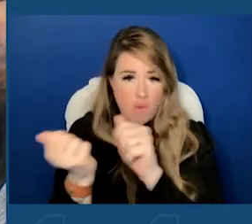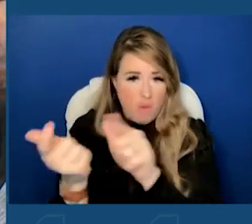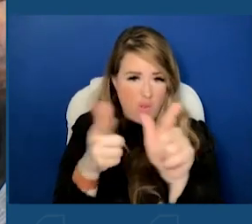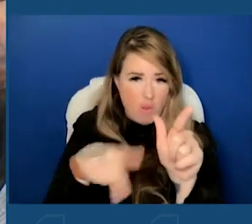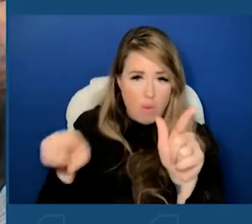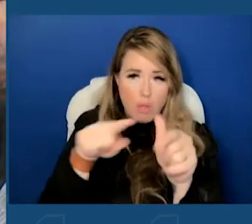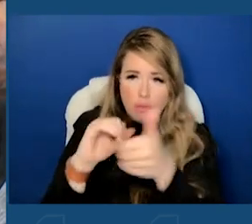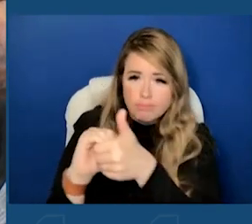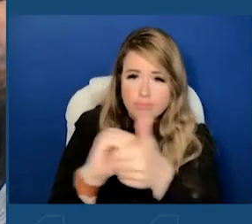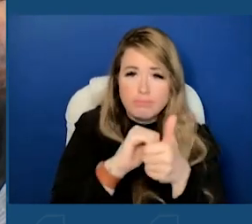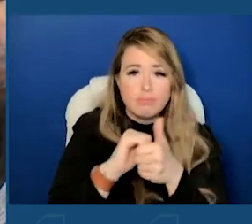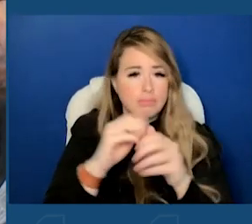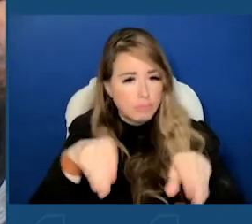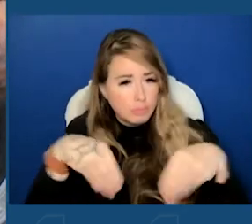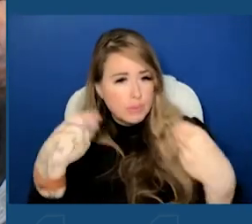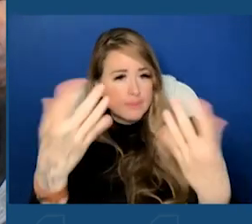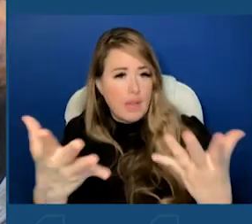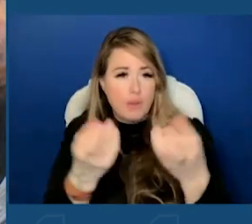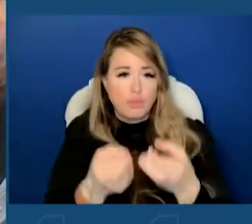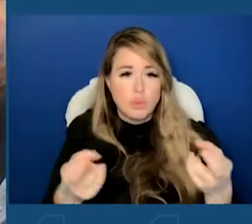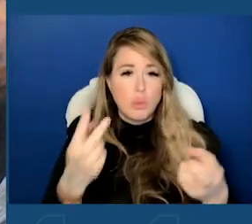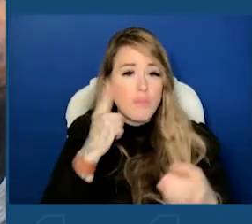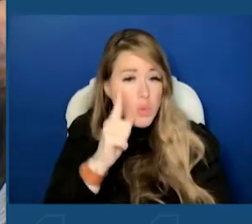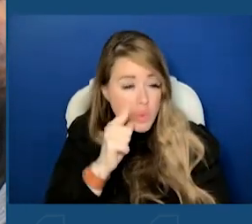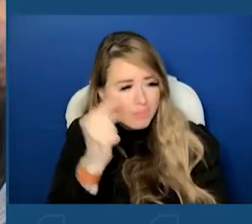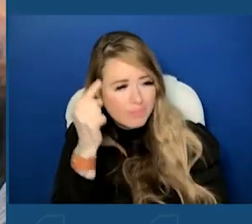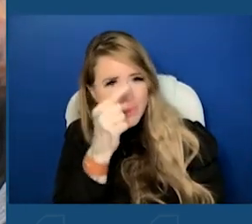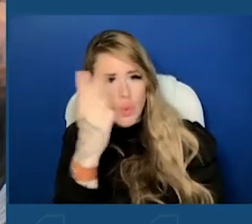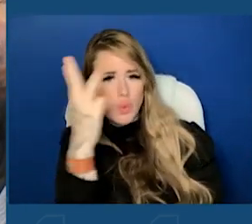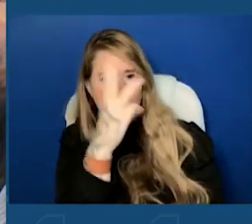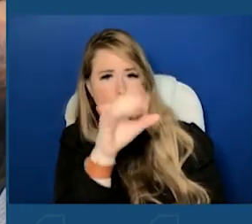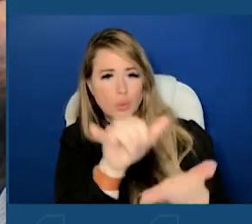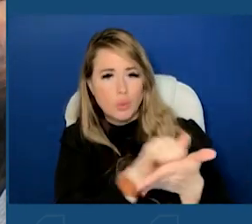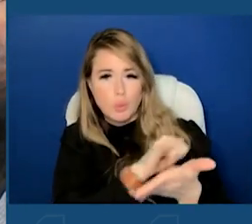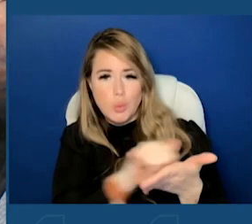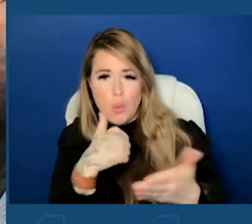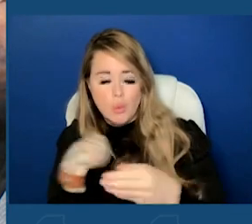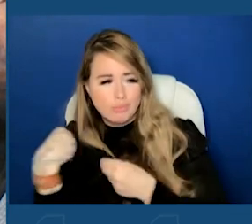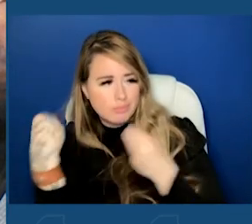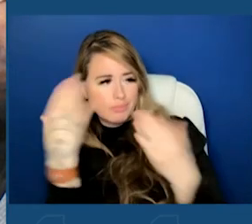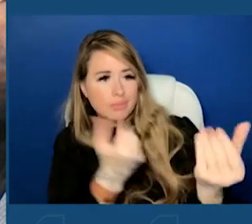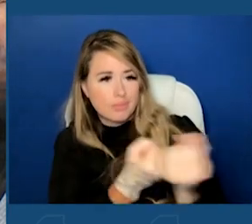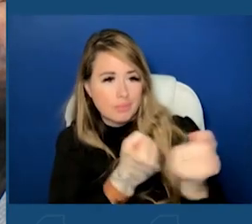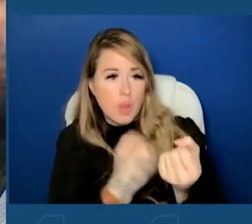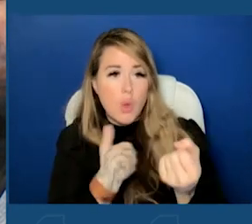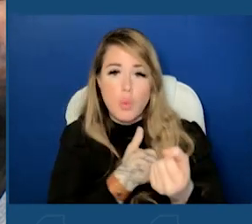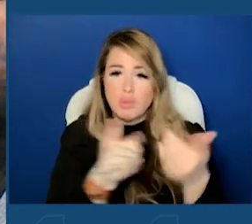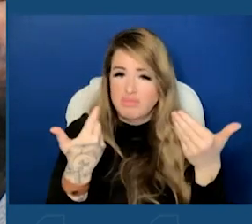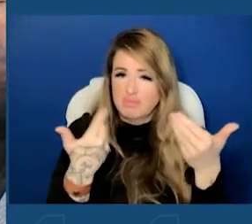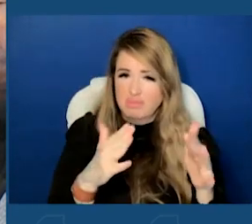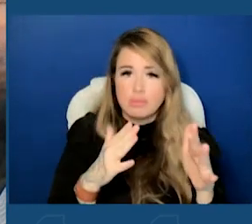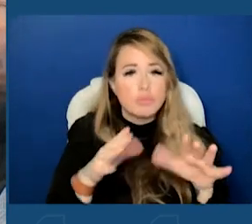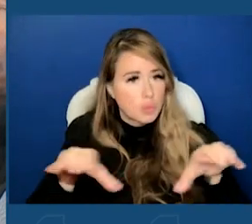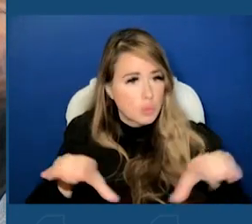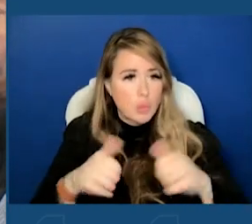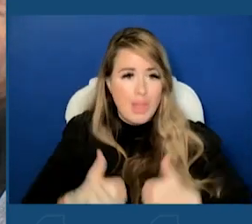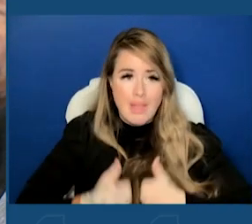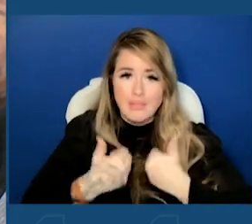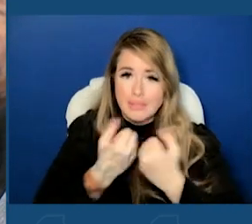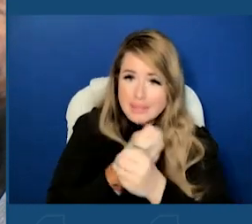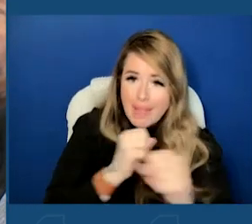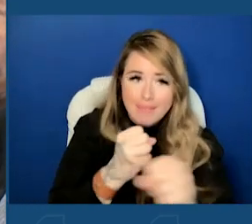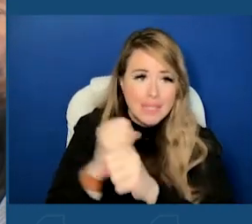resources into Western New York. We have done many life safety missions and will continue to do that. As the